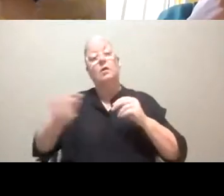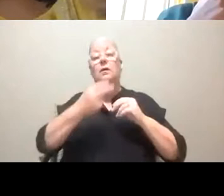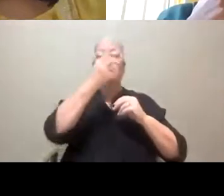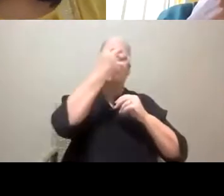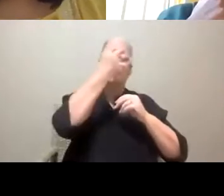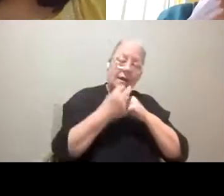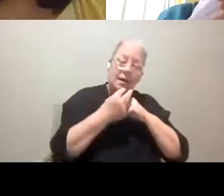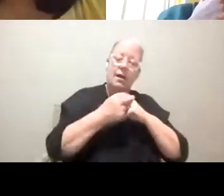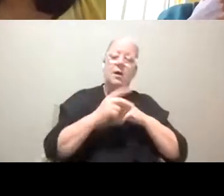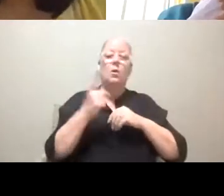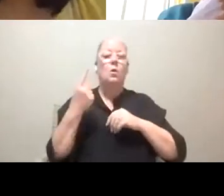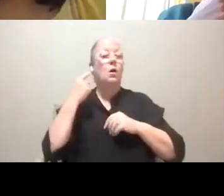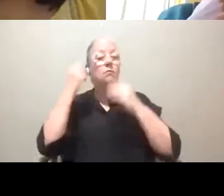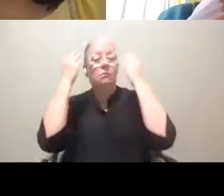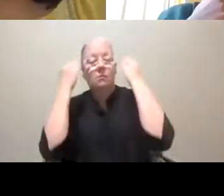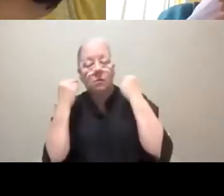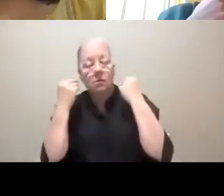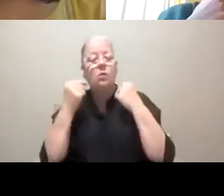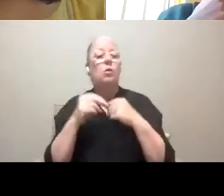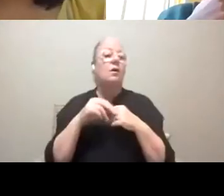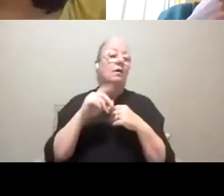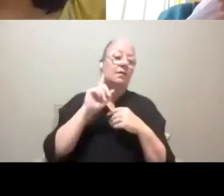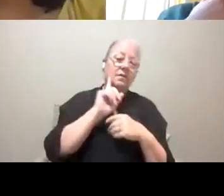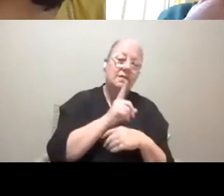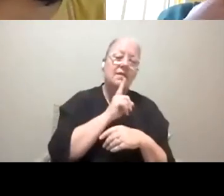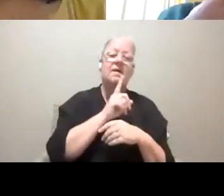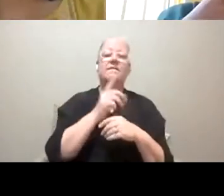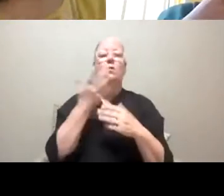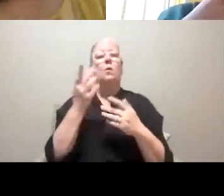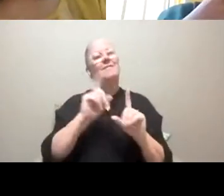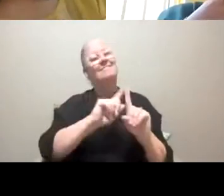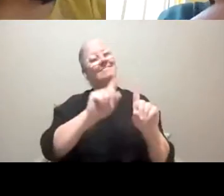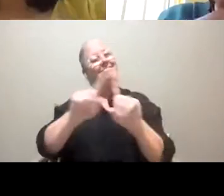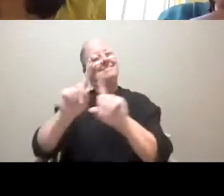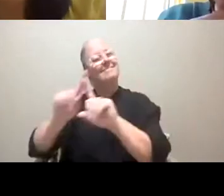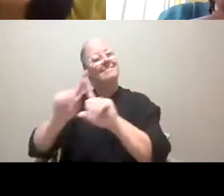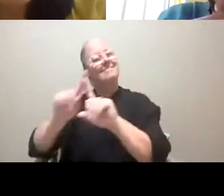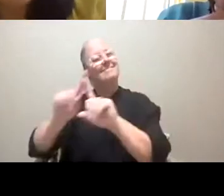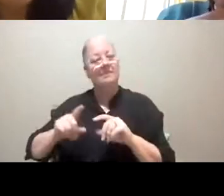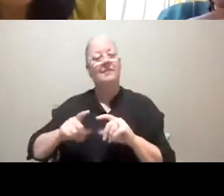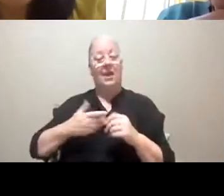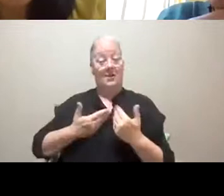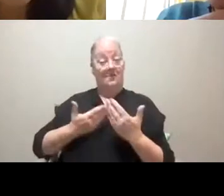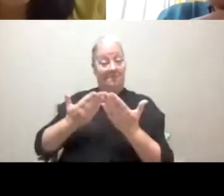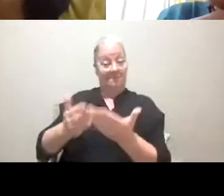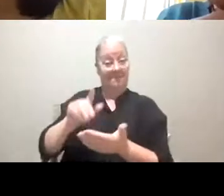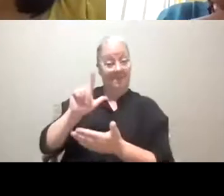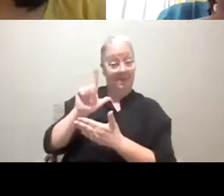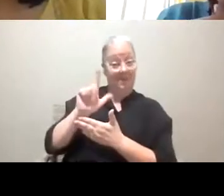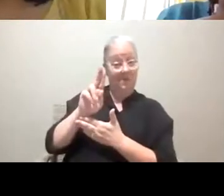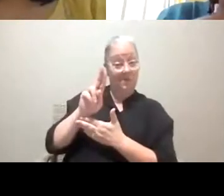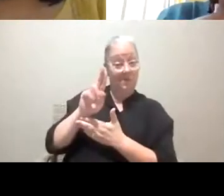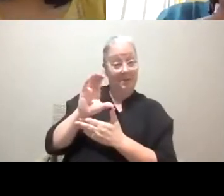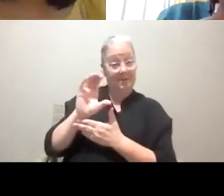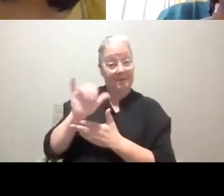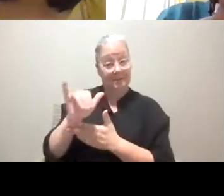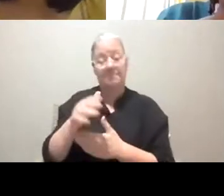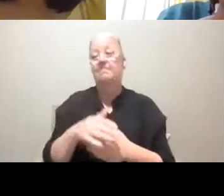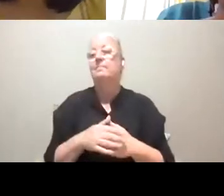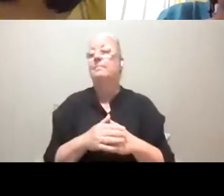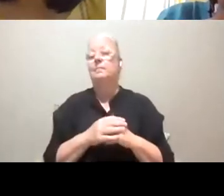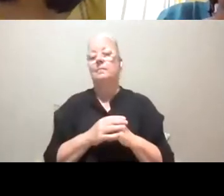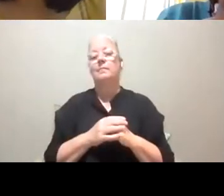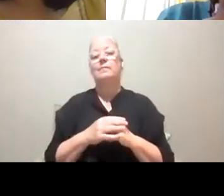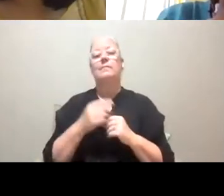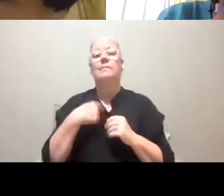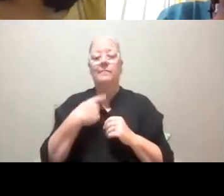impairment or an orthopedic impairment, etc. So over to you, Lucy. Yeah, regarding